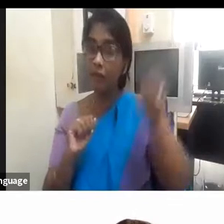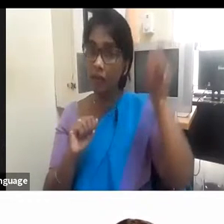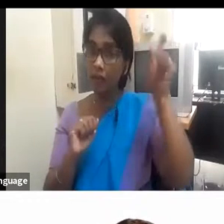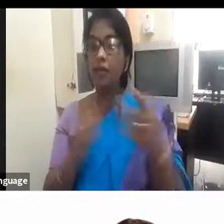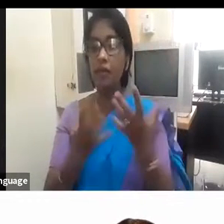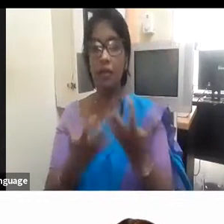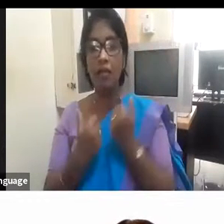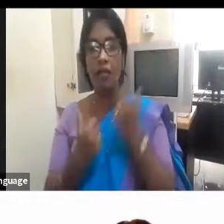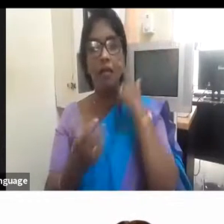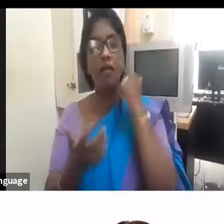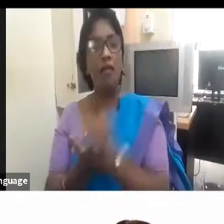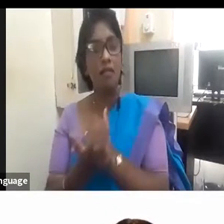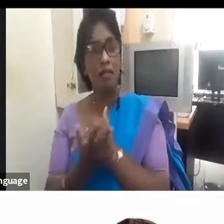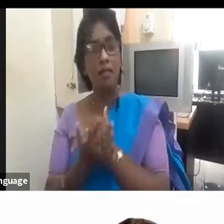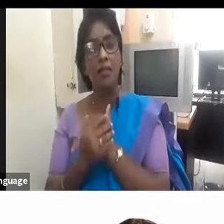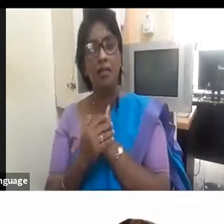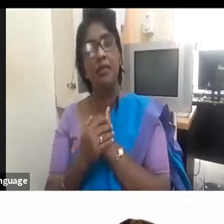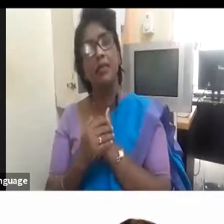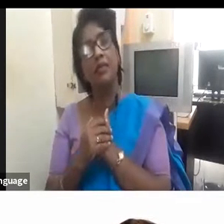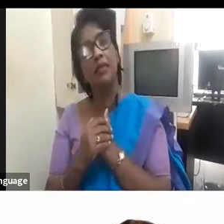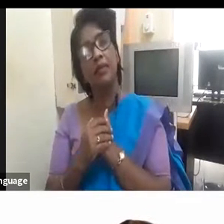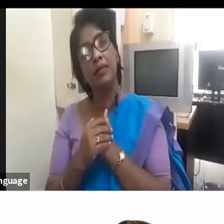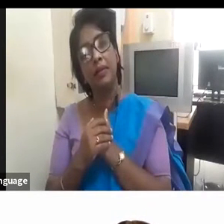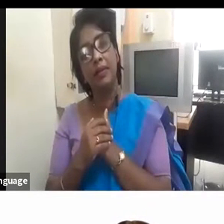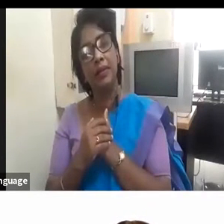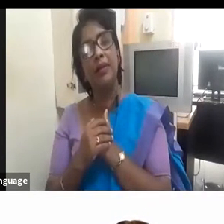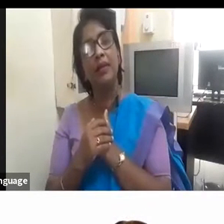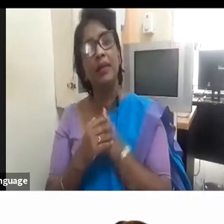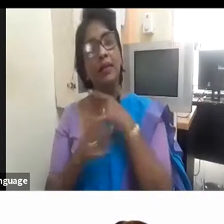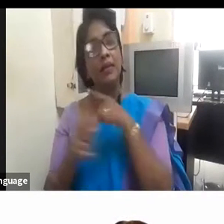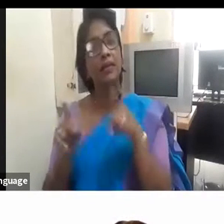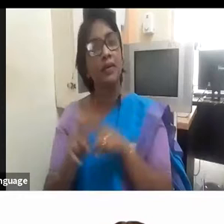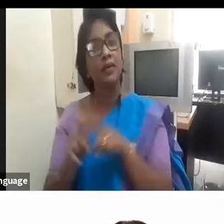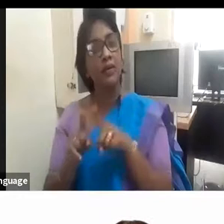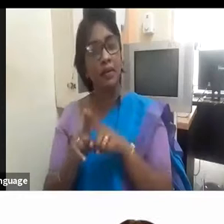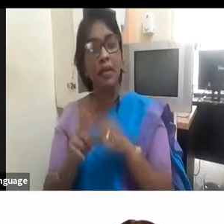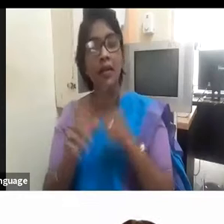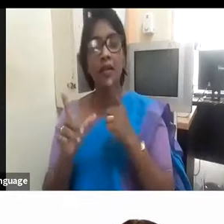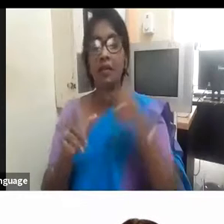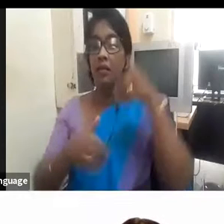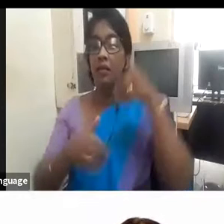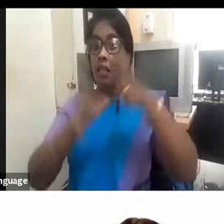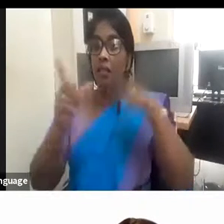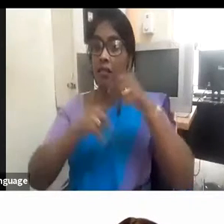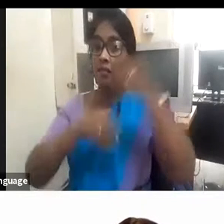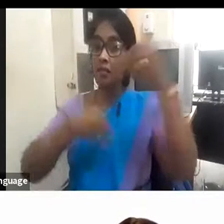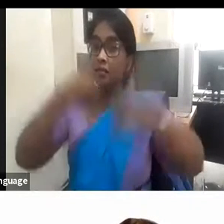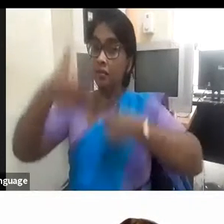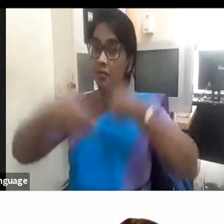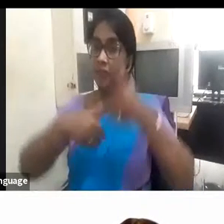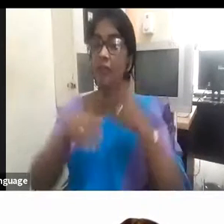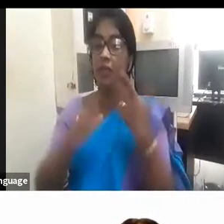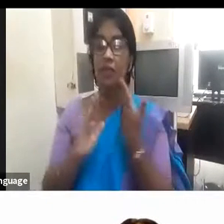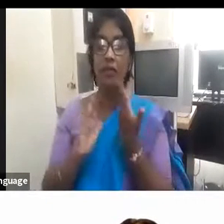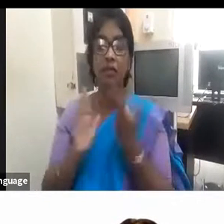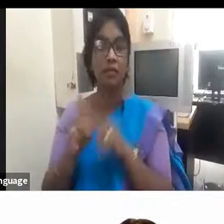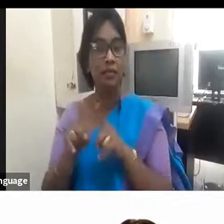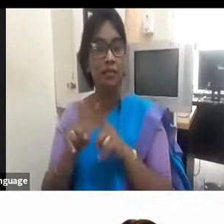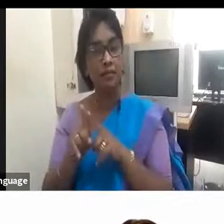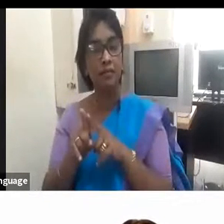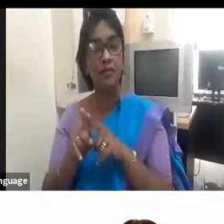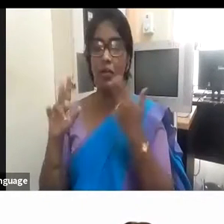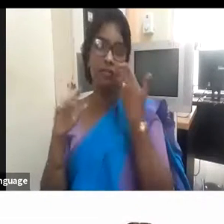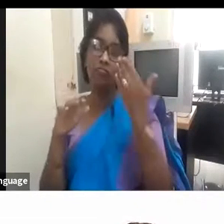colleagues, female candidates into the organization. So this is why we do a lot of things in order to make it